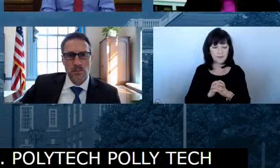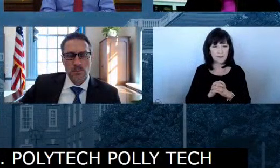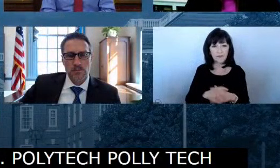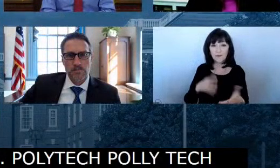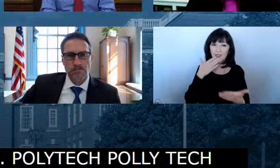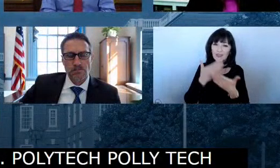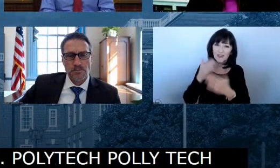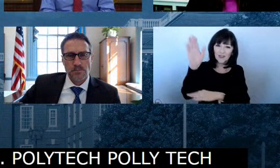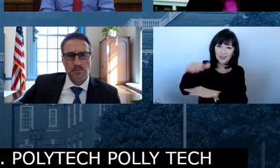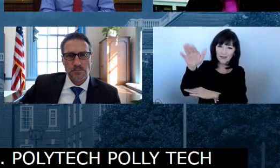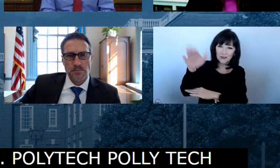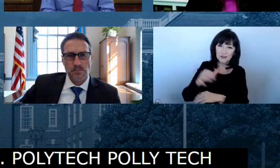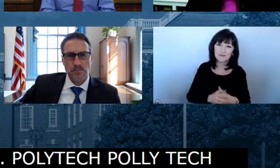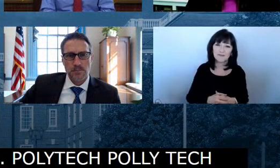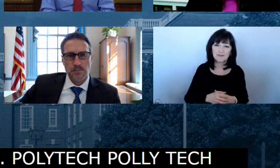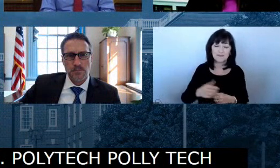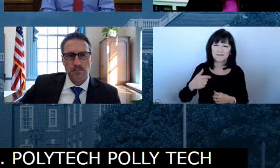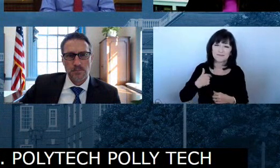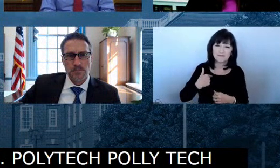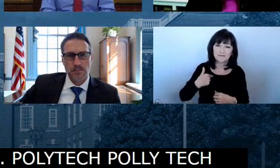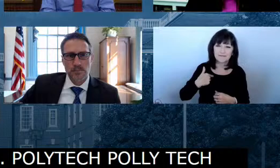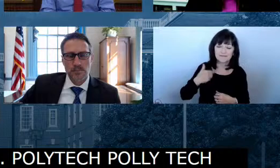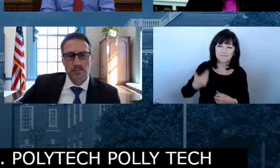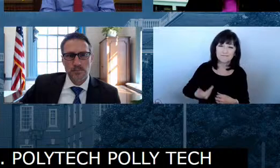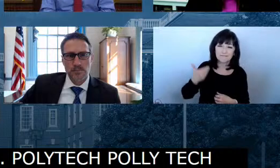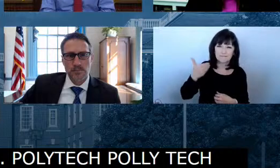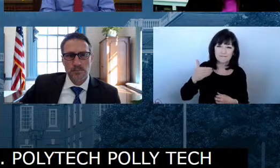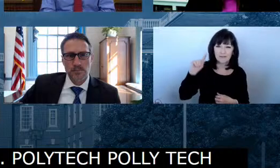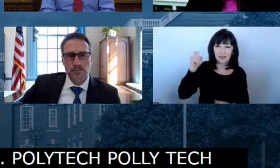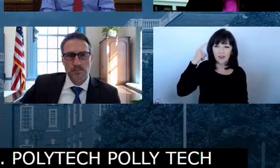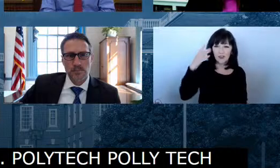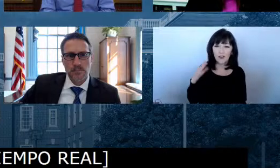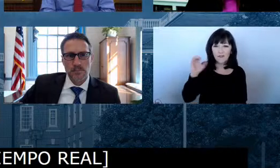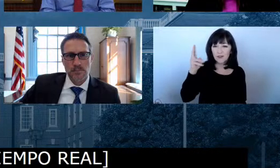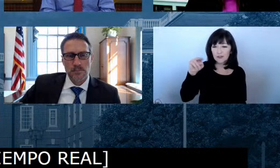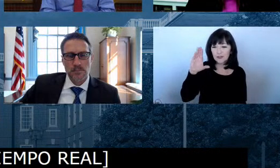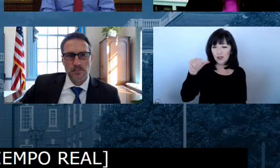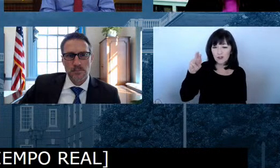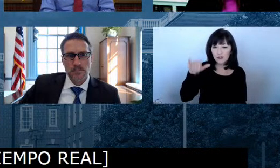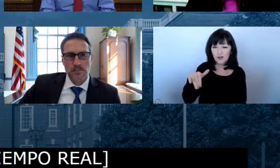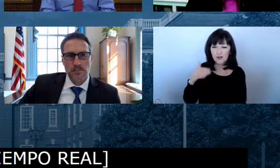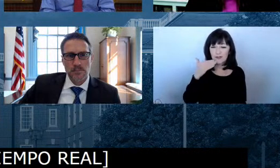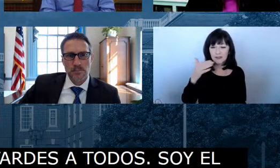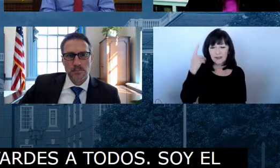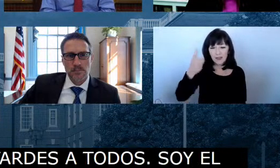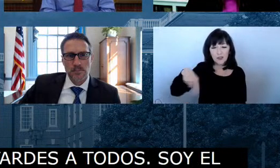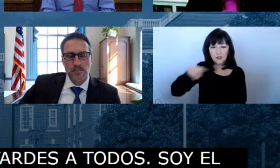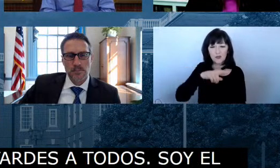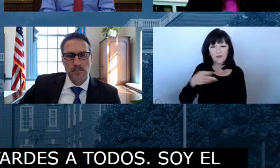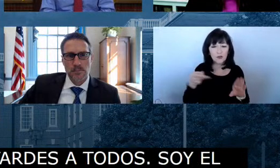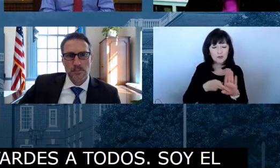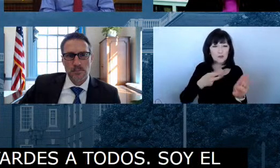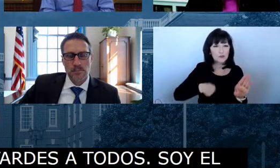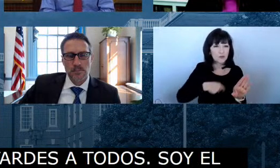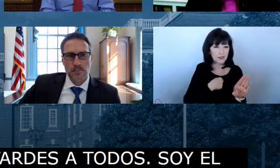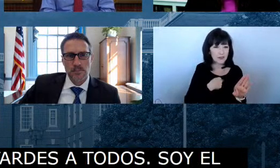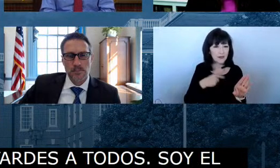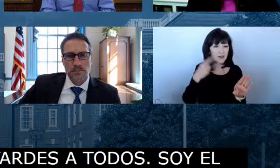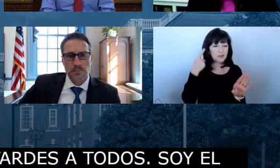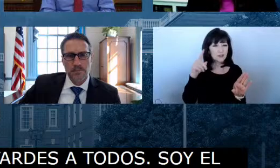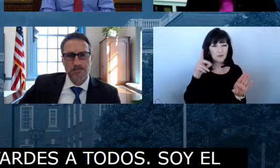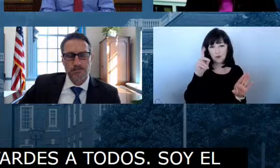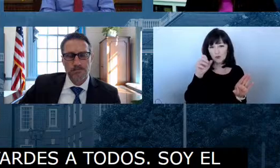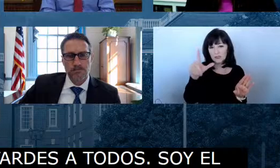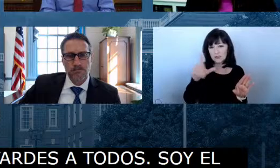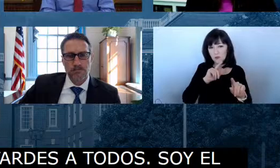Good afternoon, everyone. I'm Governor John Carney. Thank you for joining us for our weekly press conference on Delaware's response to